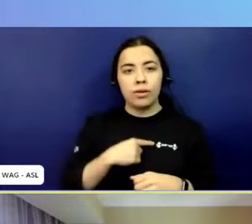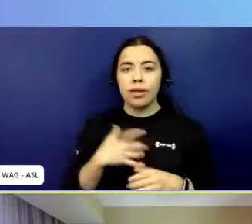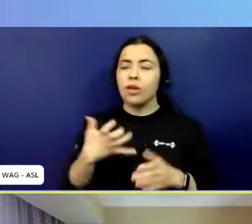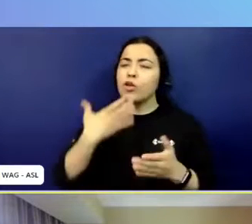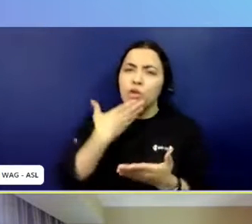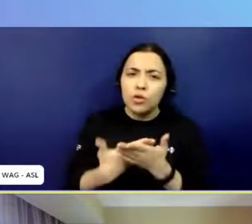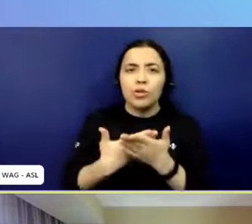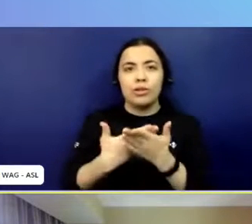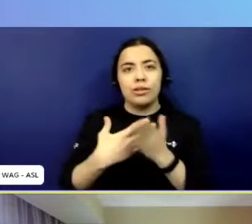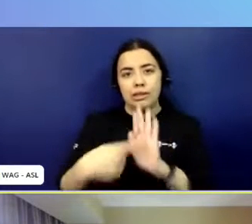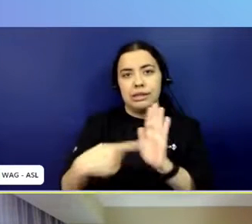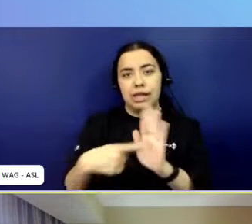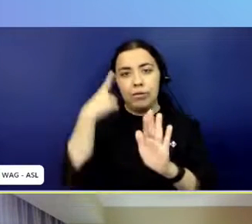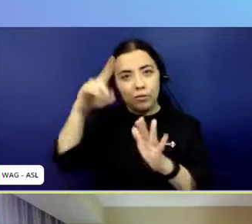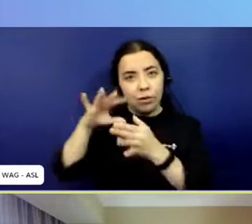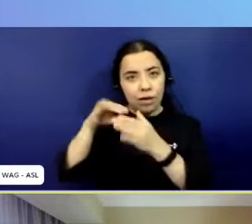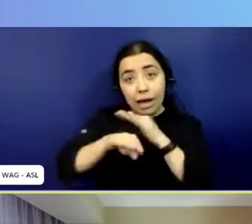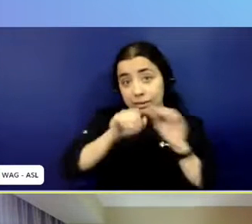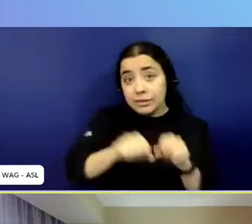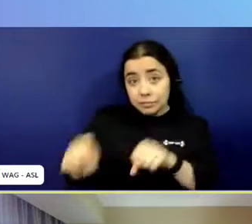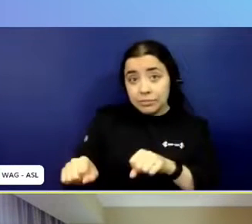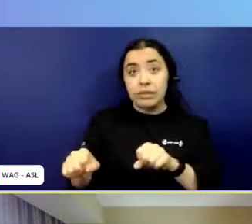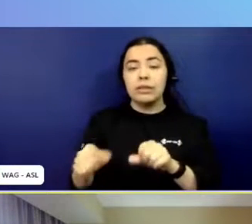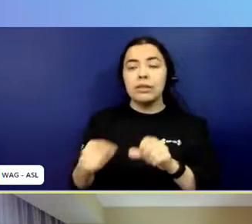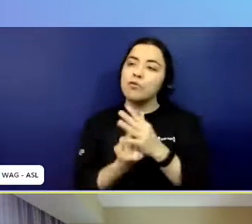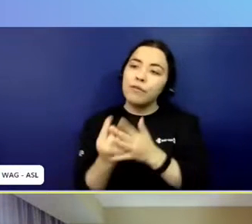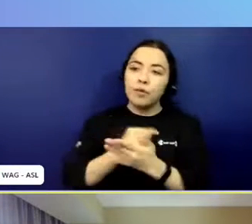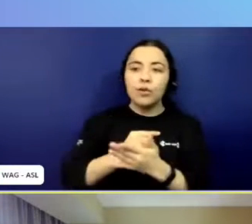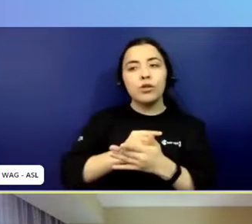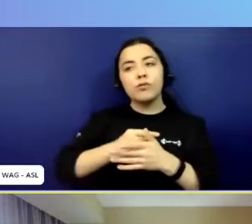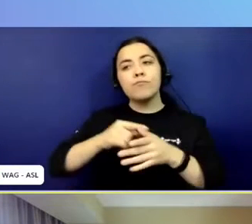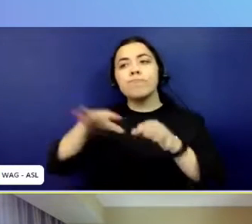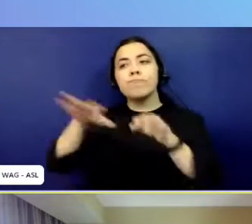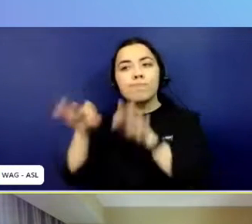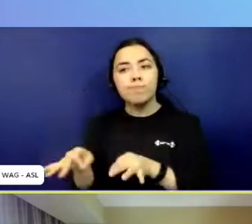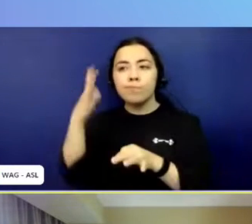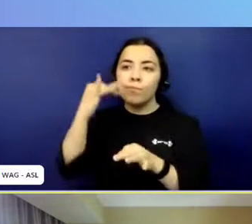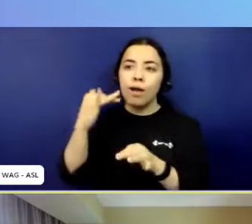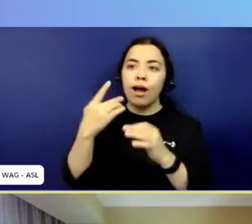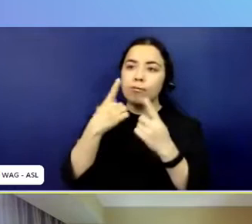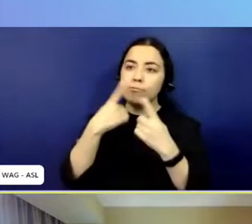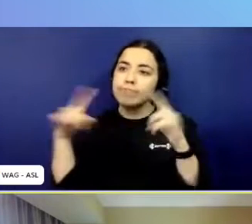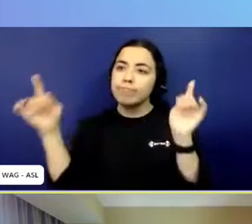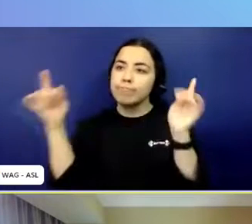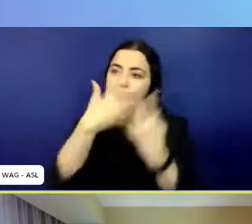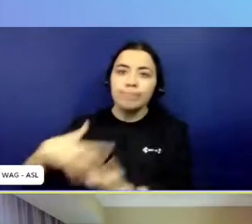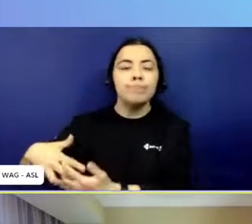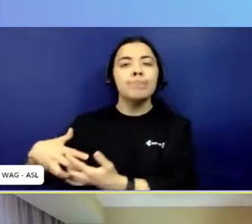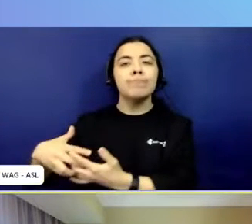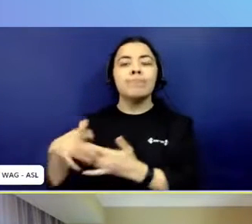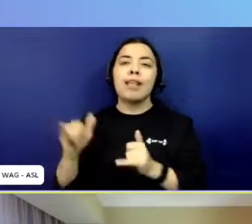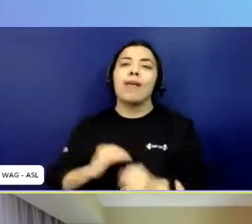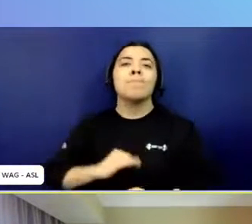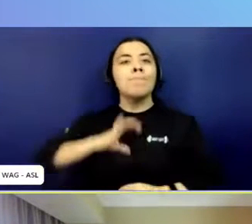examples of accessibility to go through and showing why it works well can also help boost team